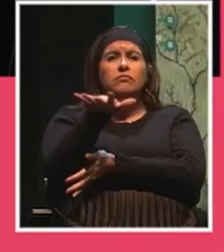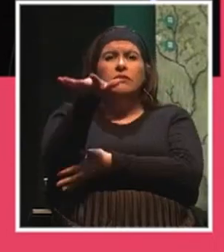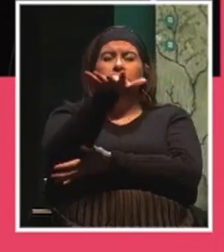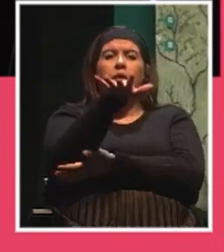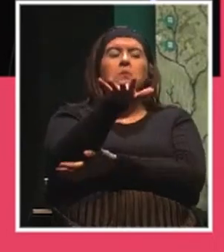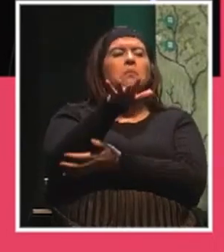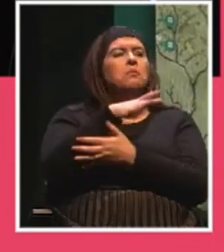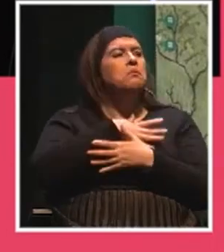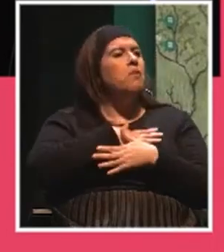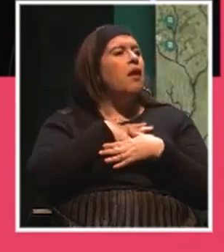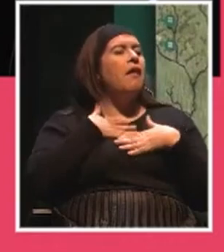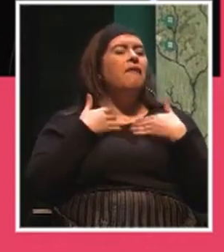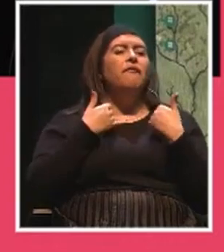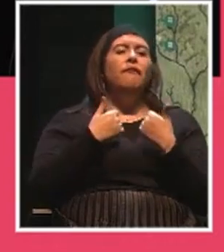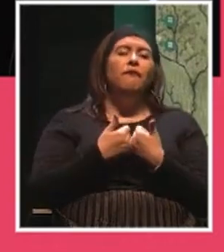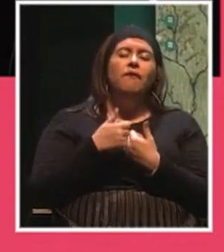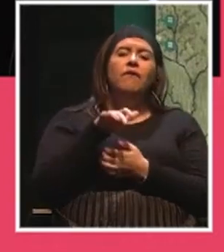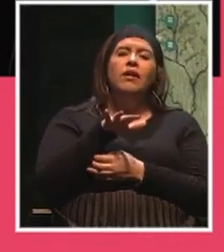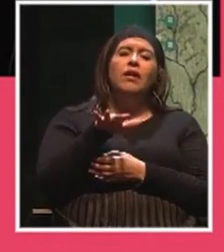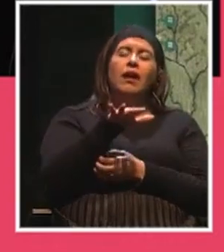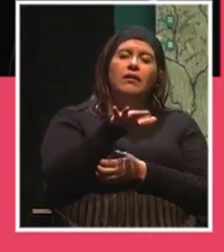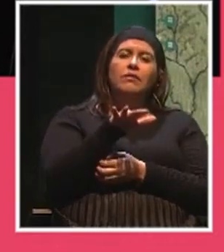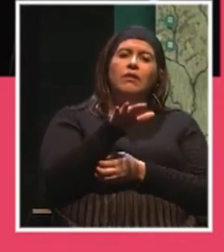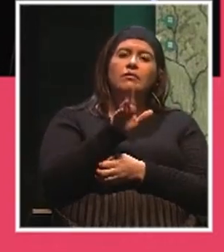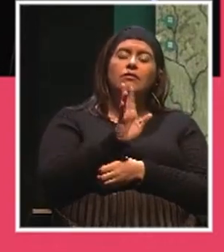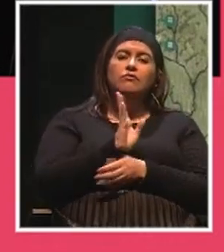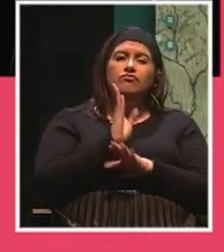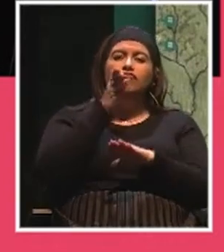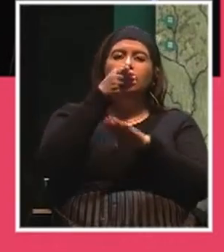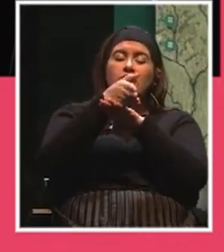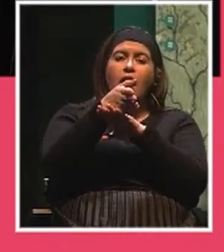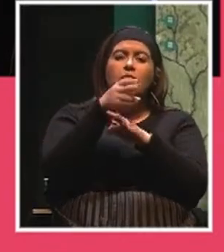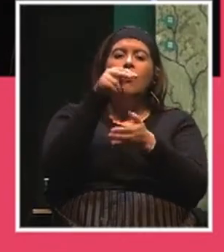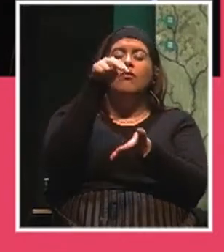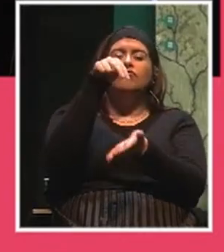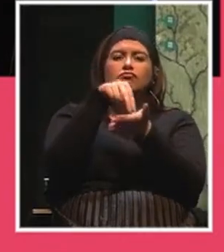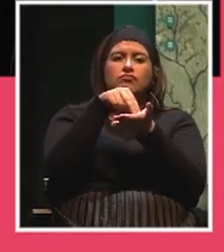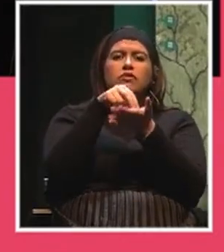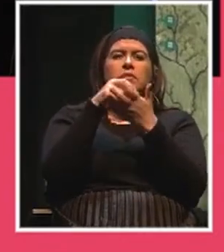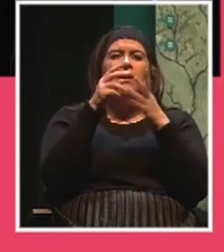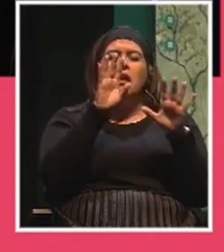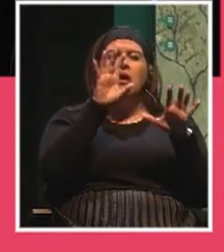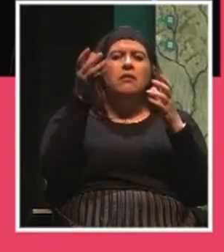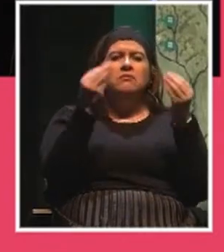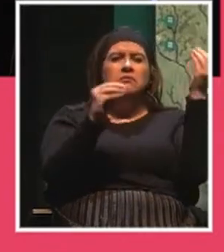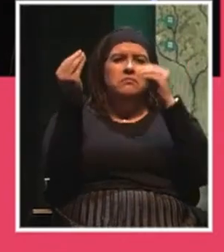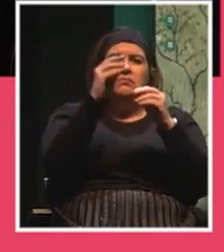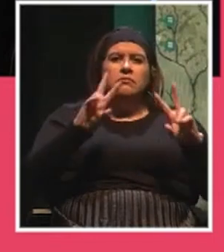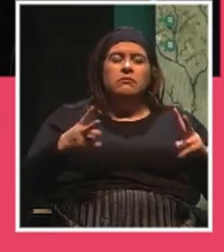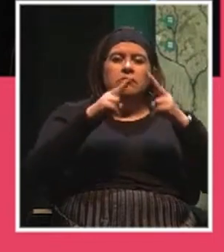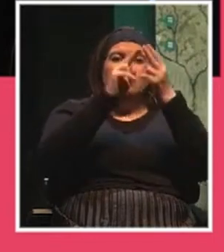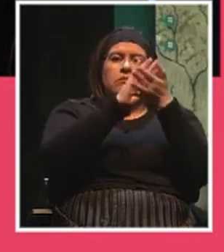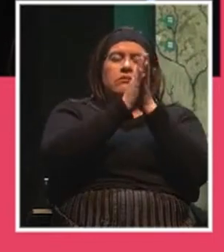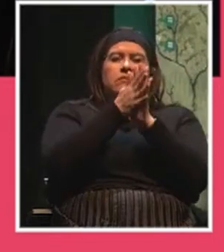when they were starting to catalog and pack everything up. They also didn't know Game of